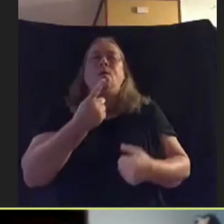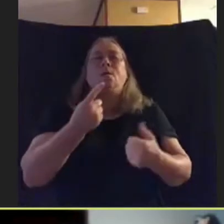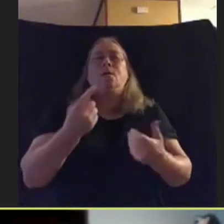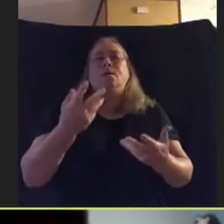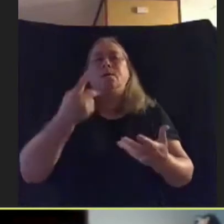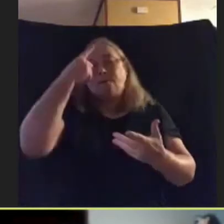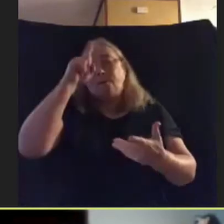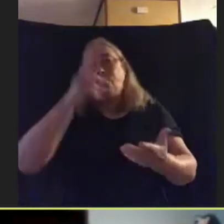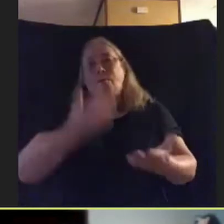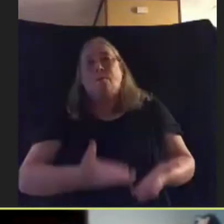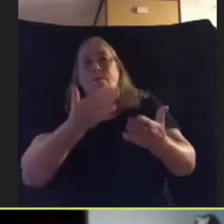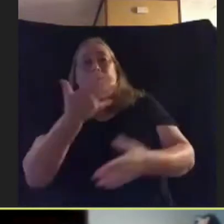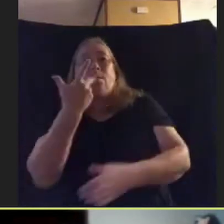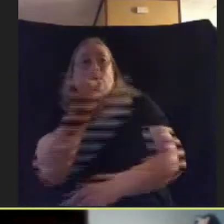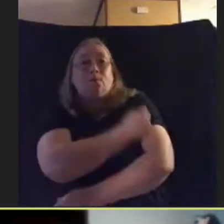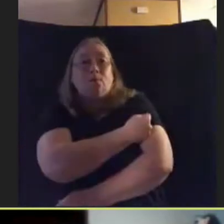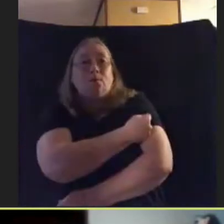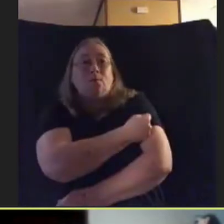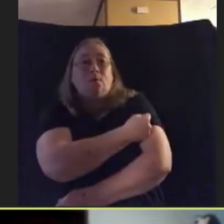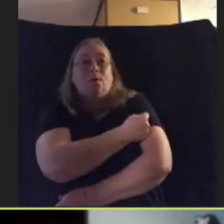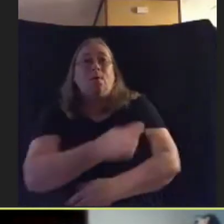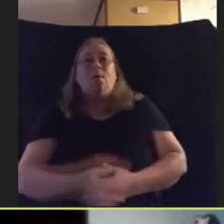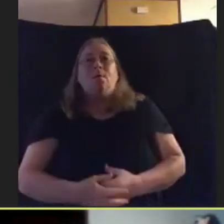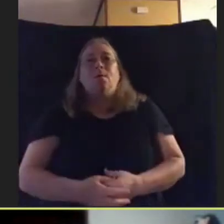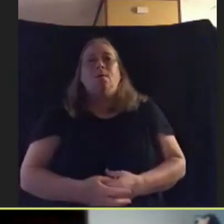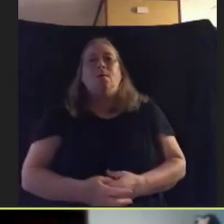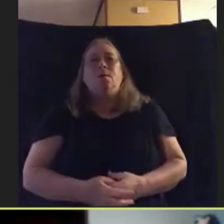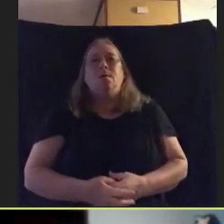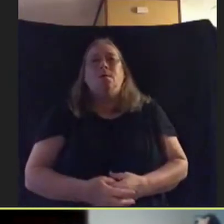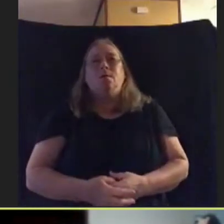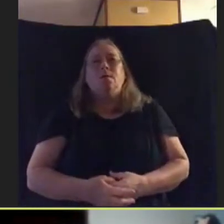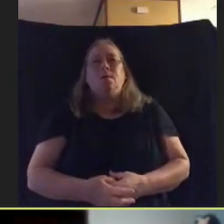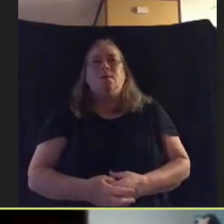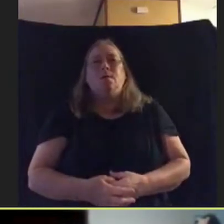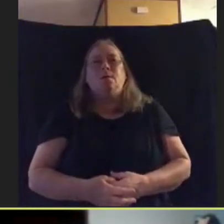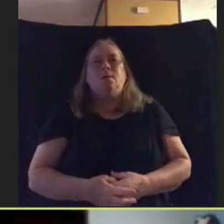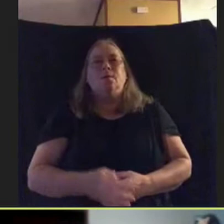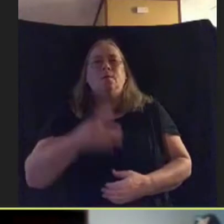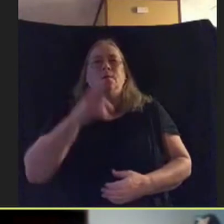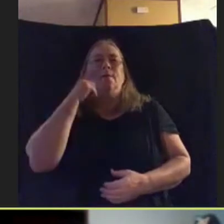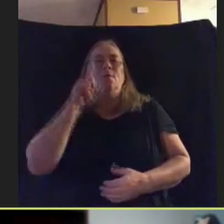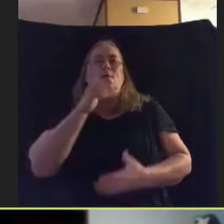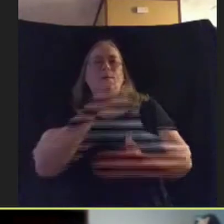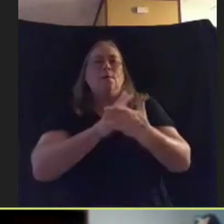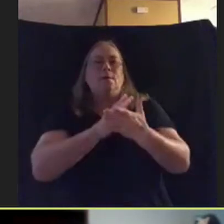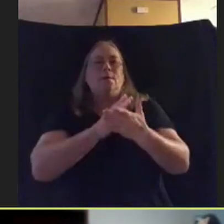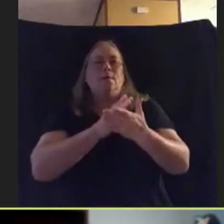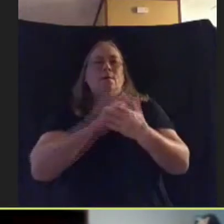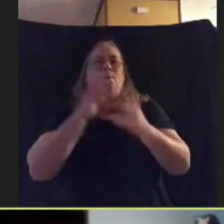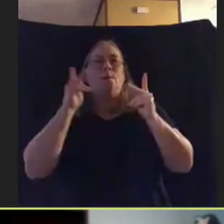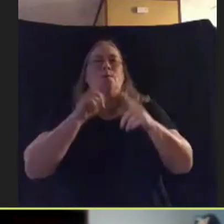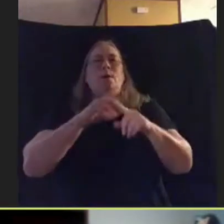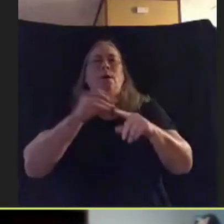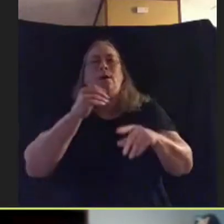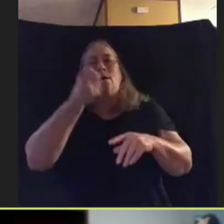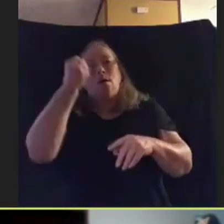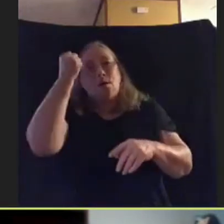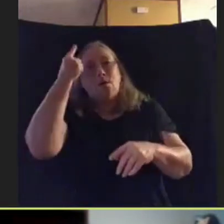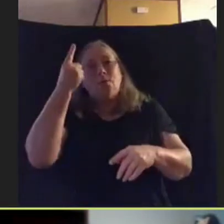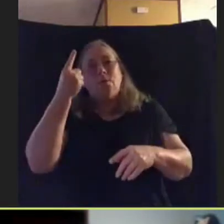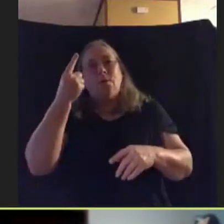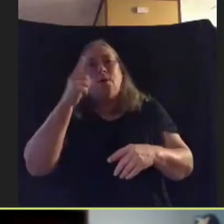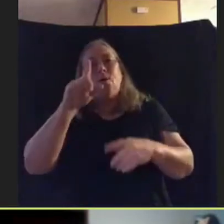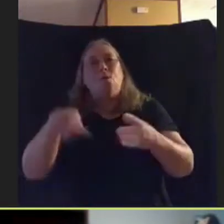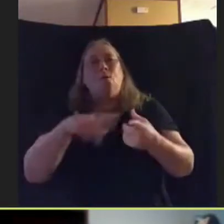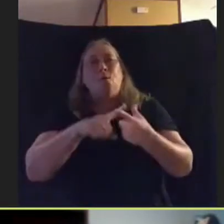that vaccine to our external providers, but also to have an understanding that when we do